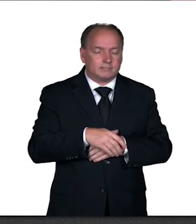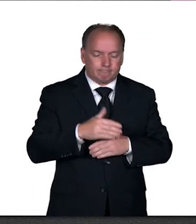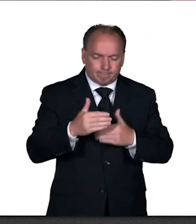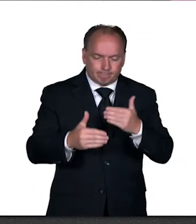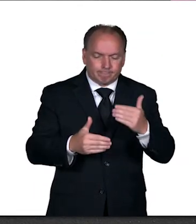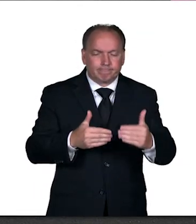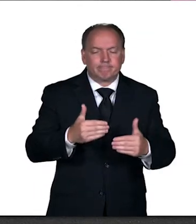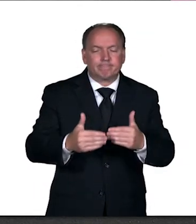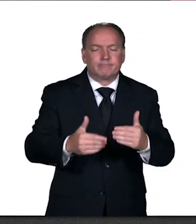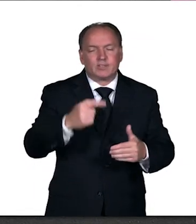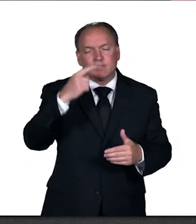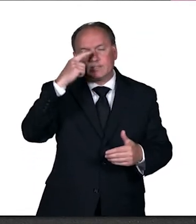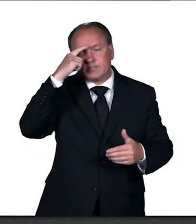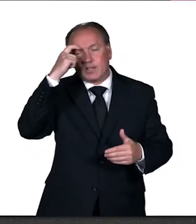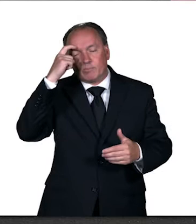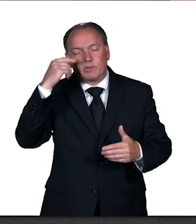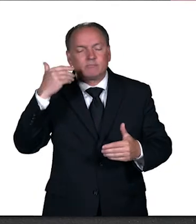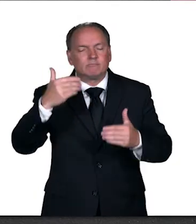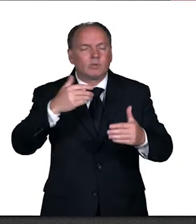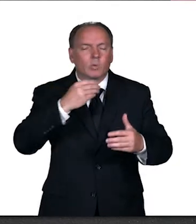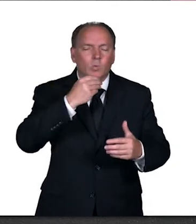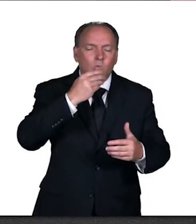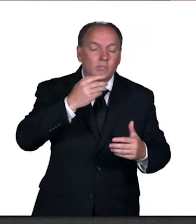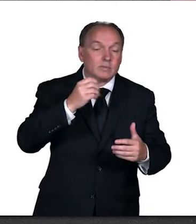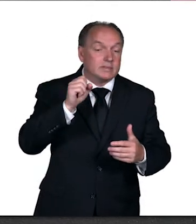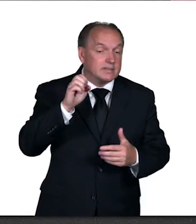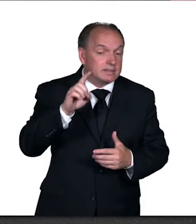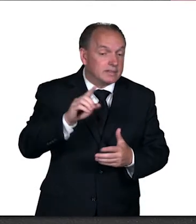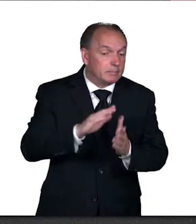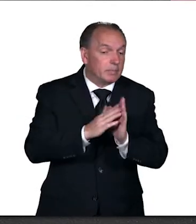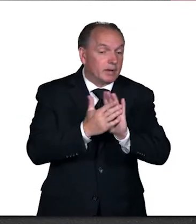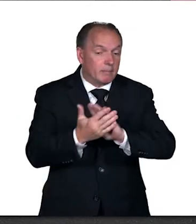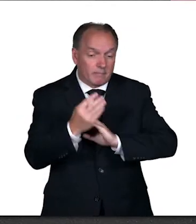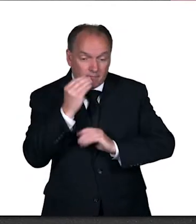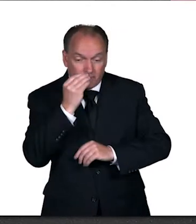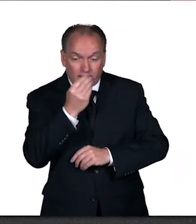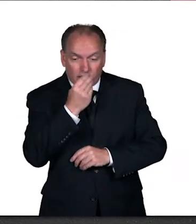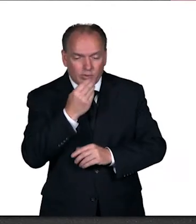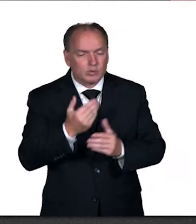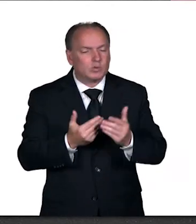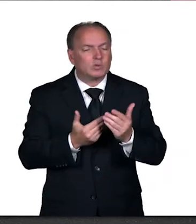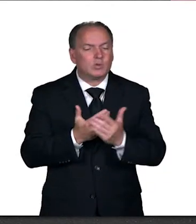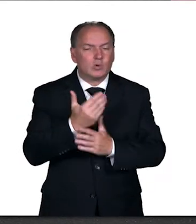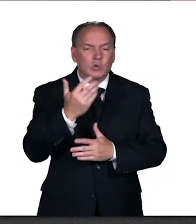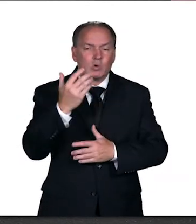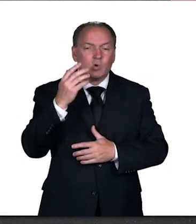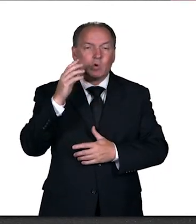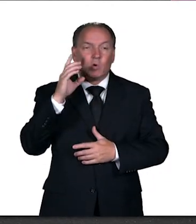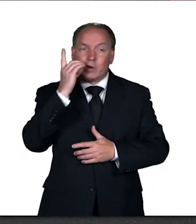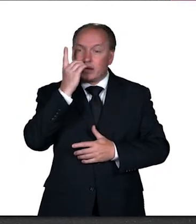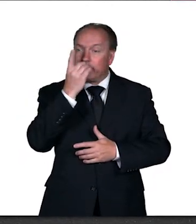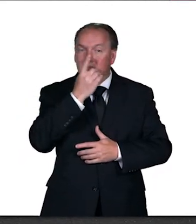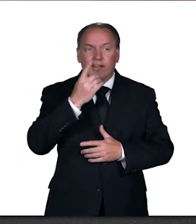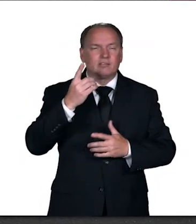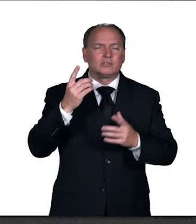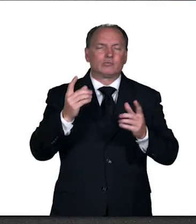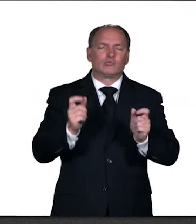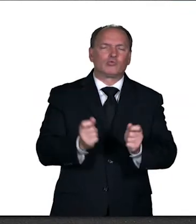As summer moves on, sunny and warm, seeds become flowers. New dandelions